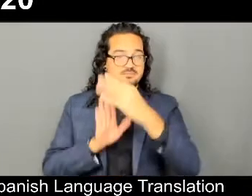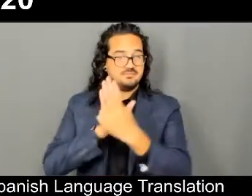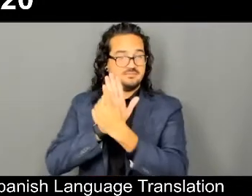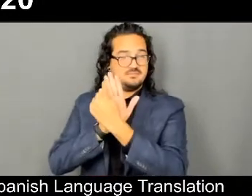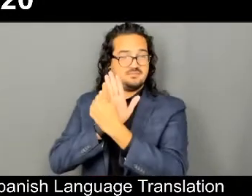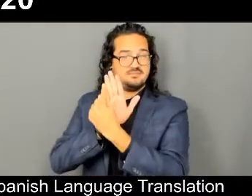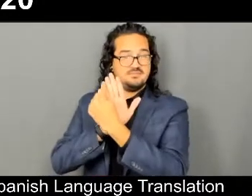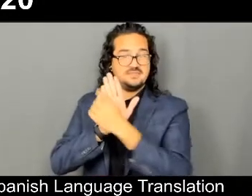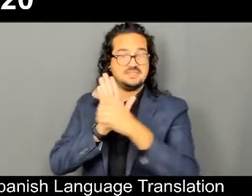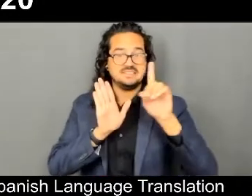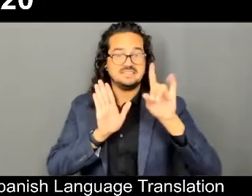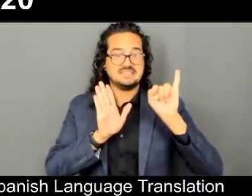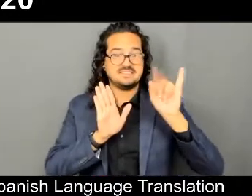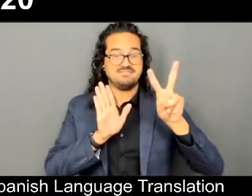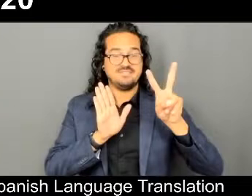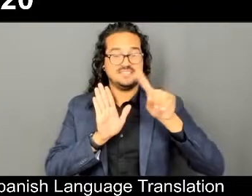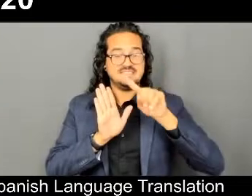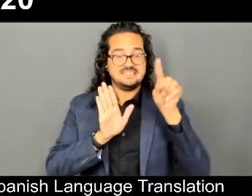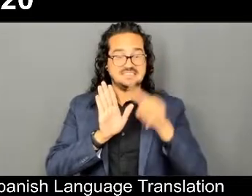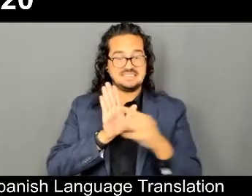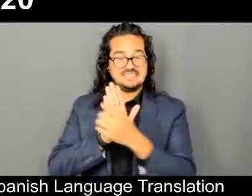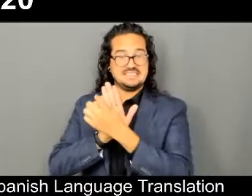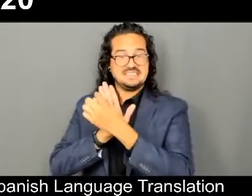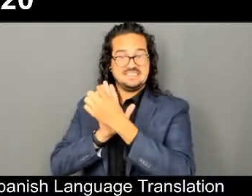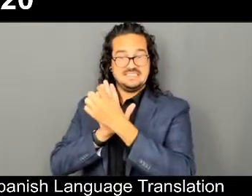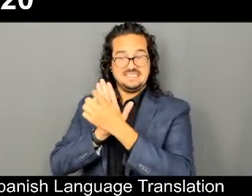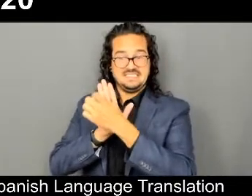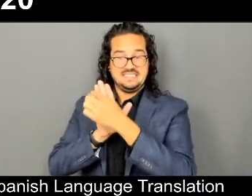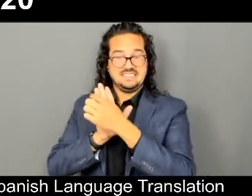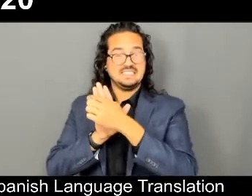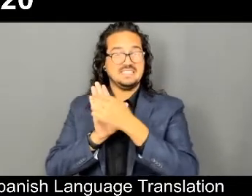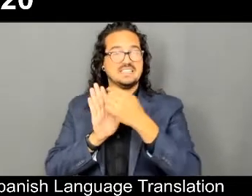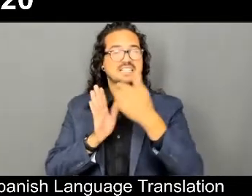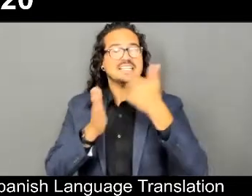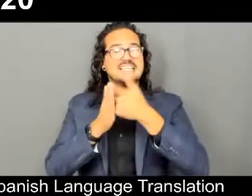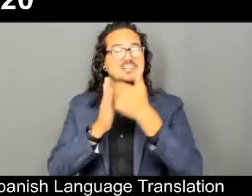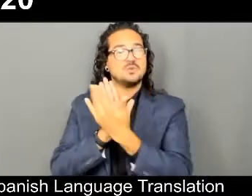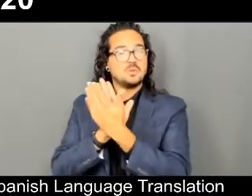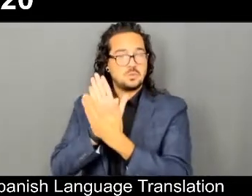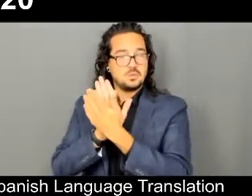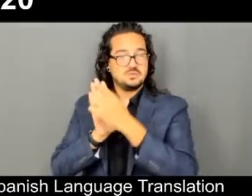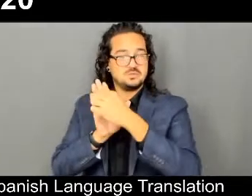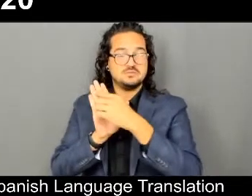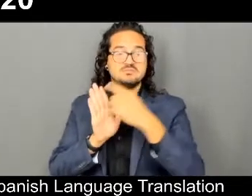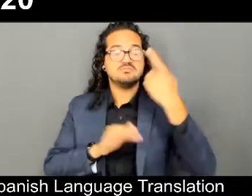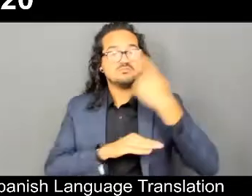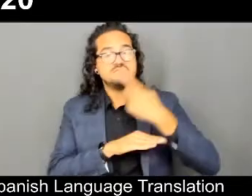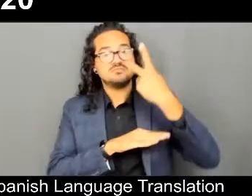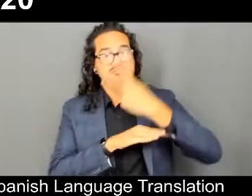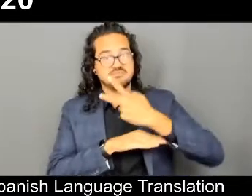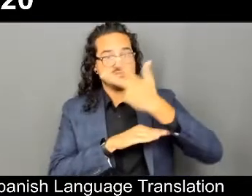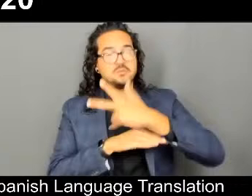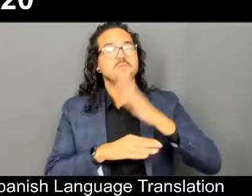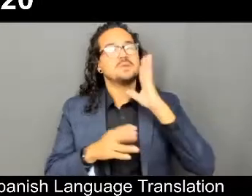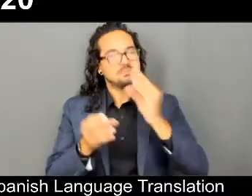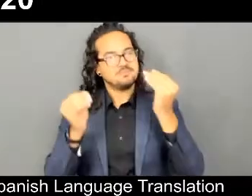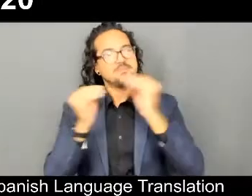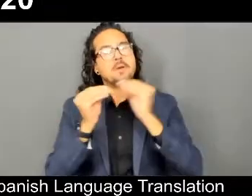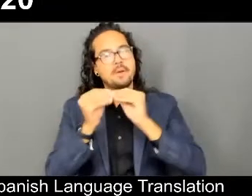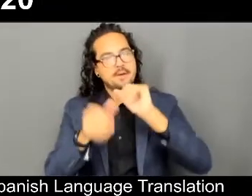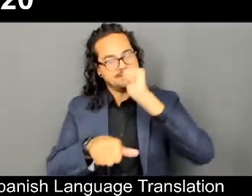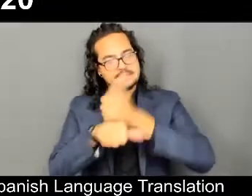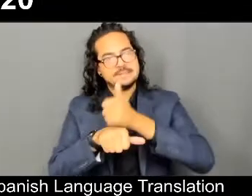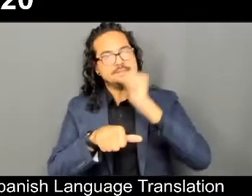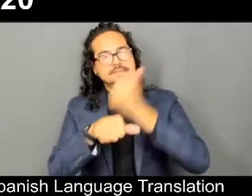fire off the coast. The next day or so, we'll start to see some additional containment in that area as we're able to move through